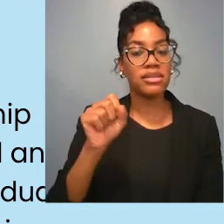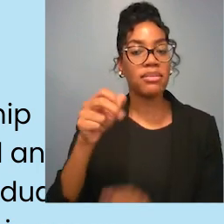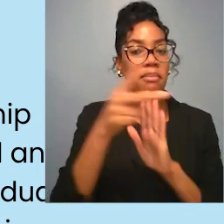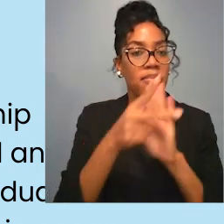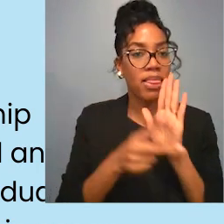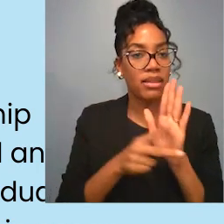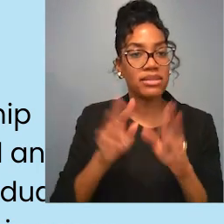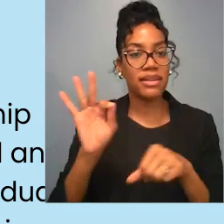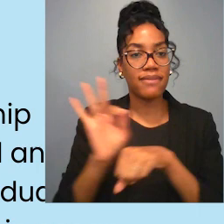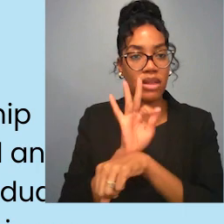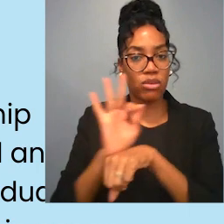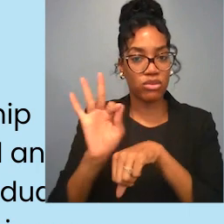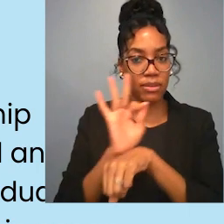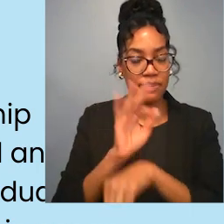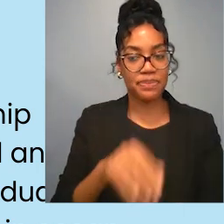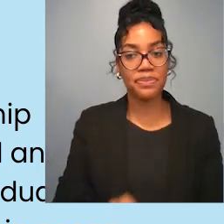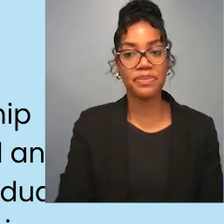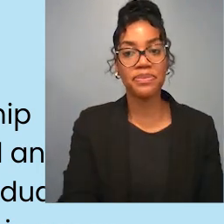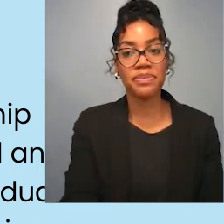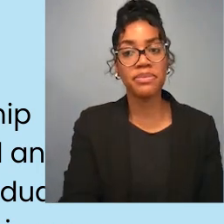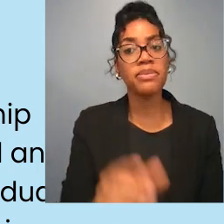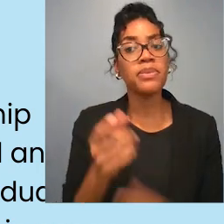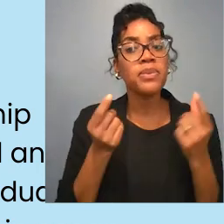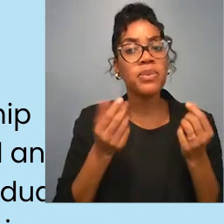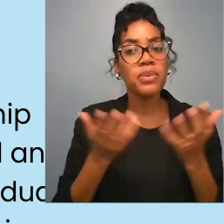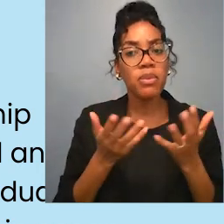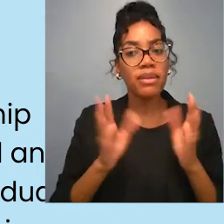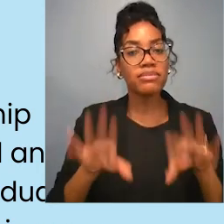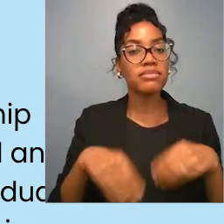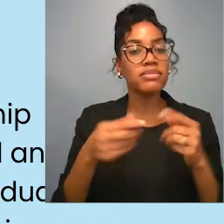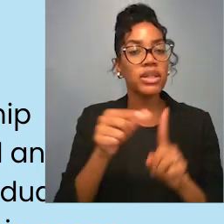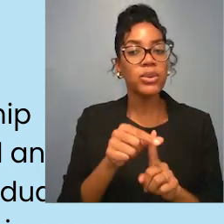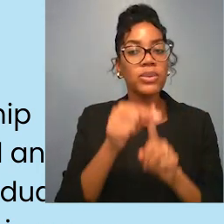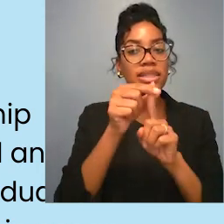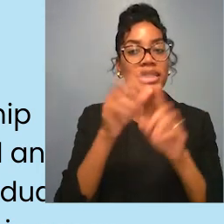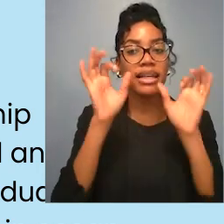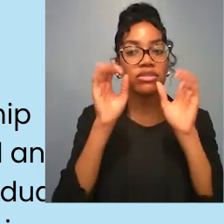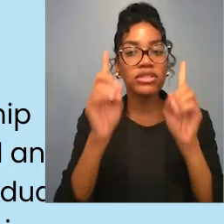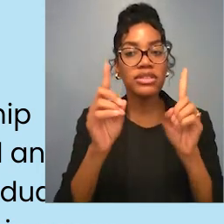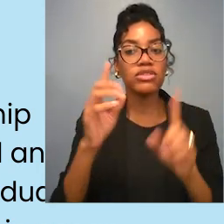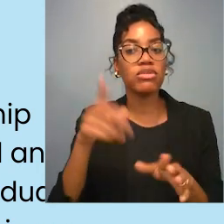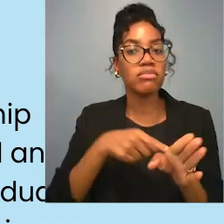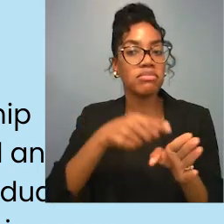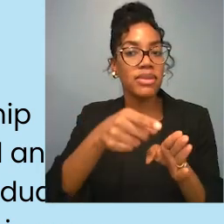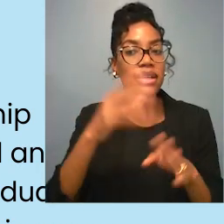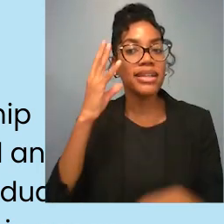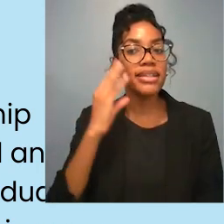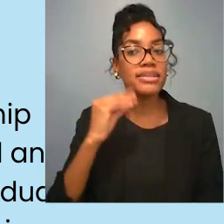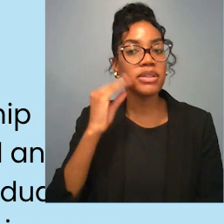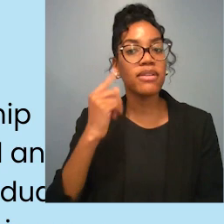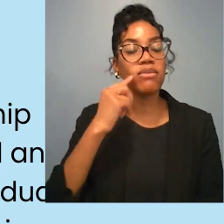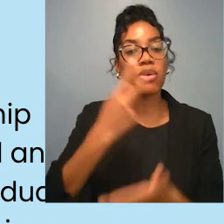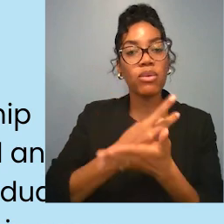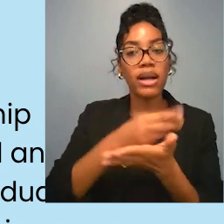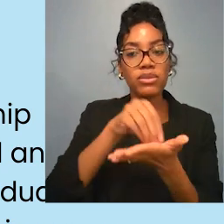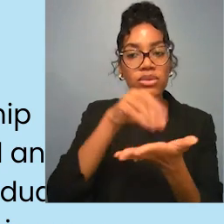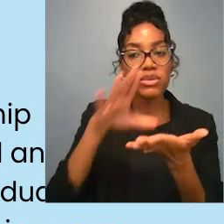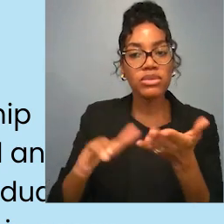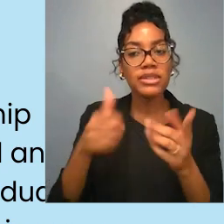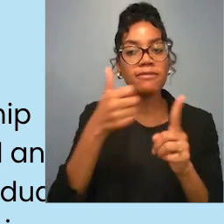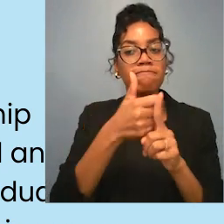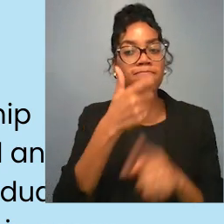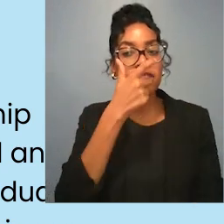unique educational and professional experience to graduate students who have an interest in ocean, coastal, and Great Lakes